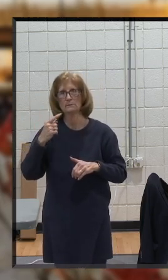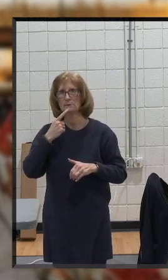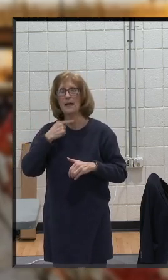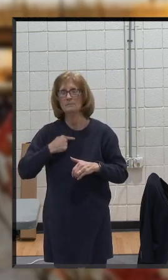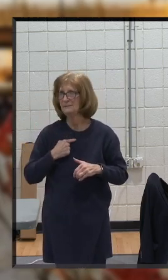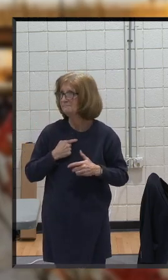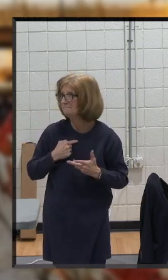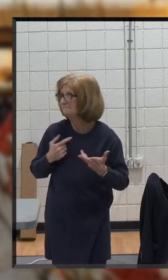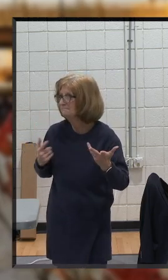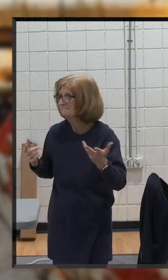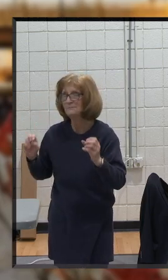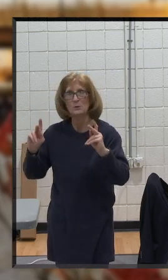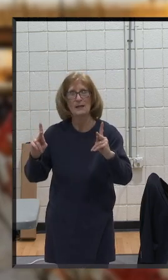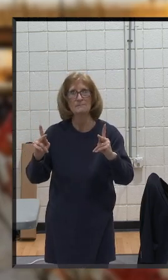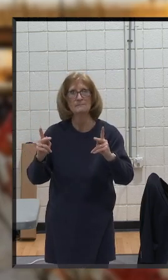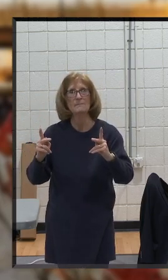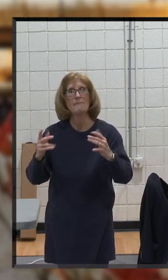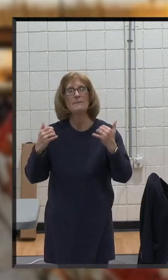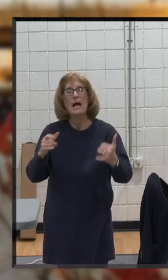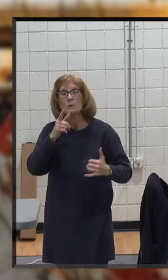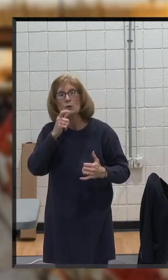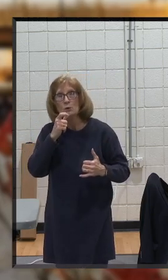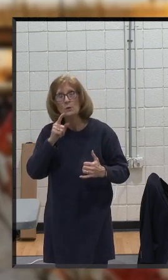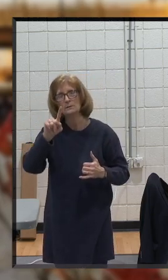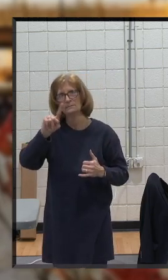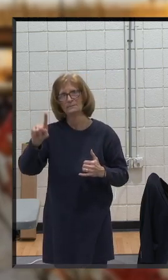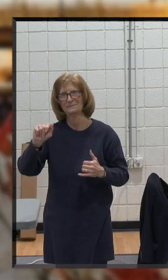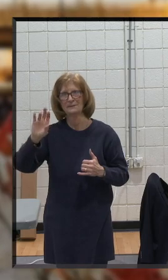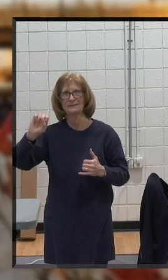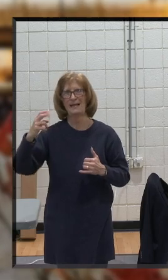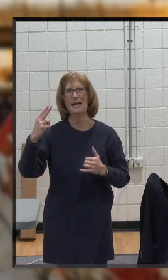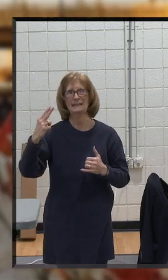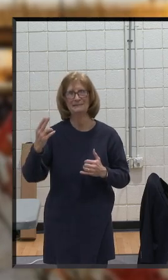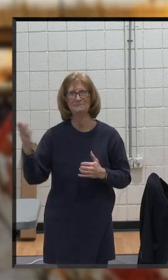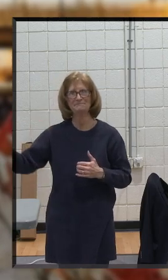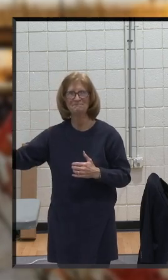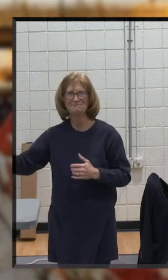So with that, I'll hand it off to Zach to talk about the project.